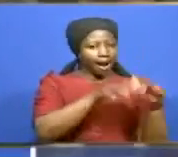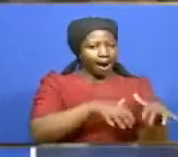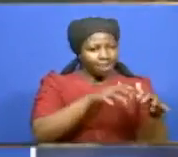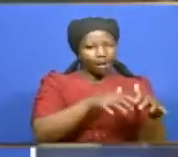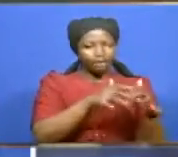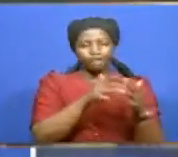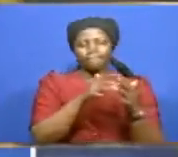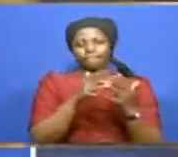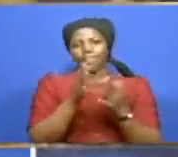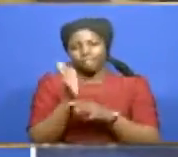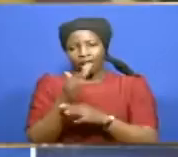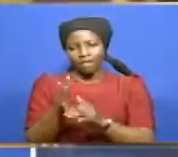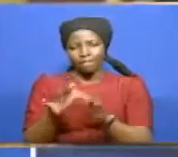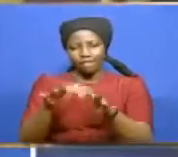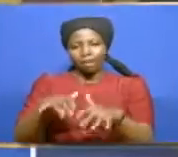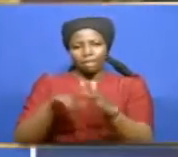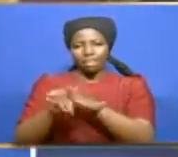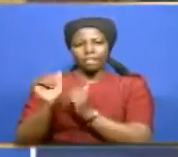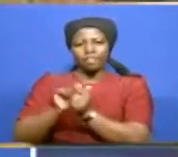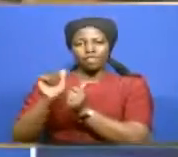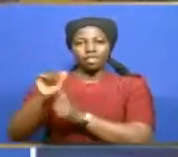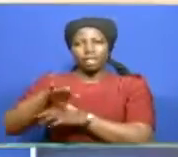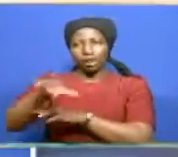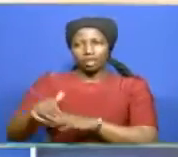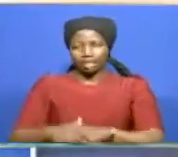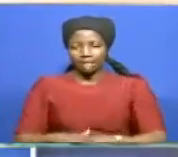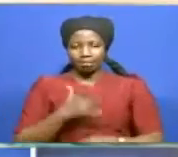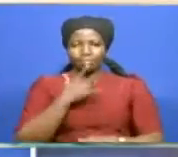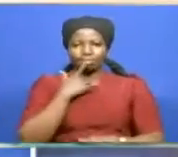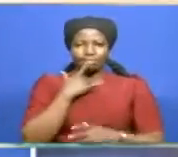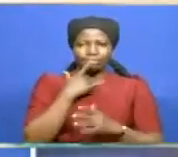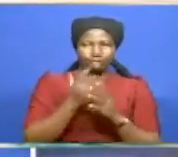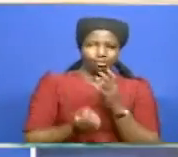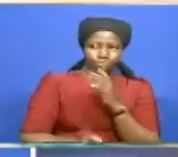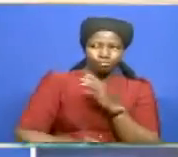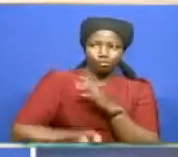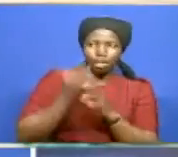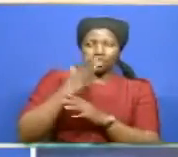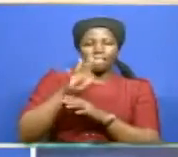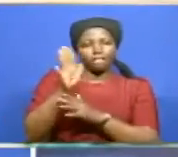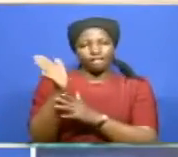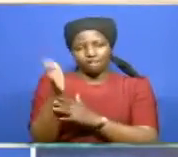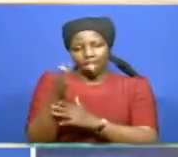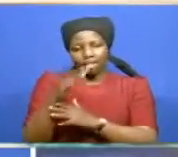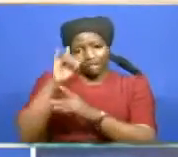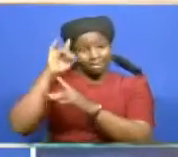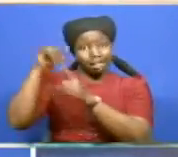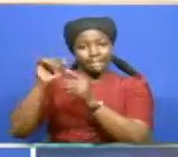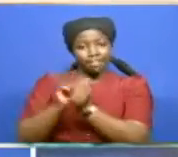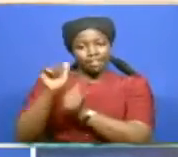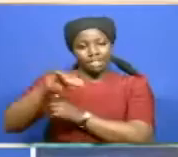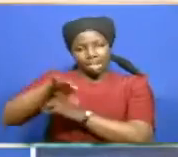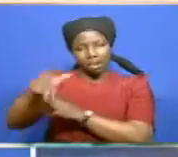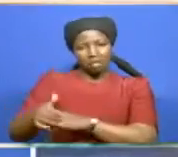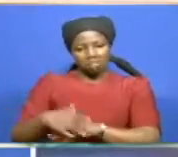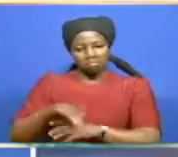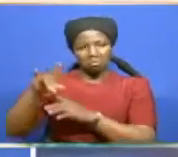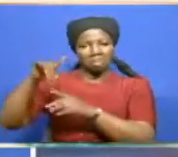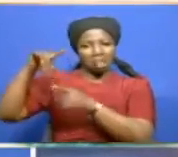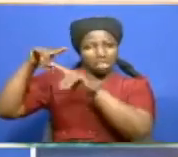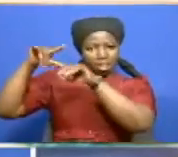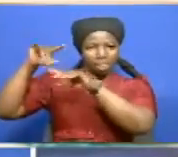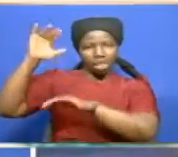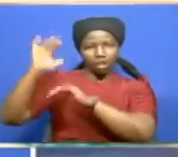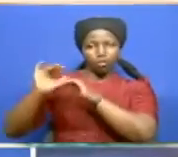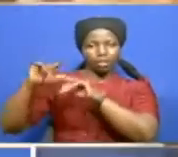counties. Professor Ntiba says plans for the commercial fish production targeting 15 counties are in efforts to reduce reliance on natural